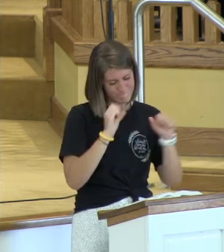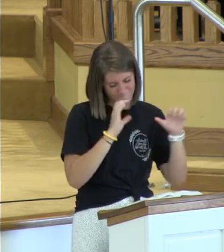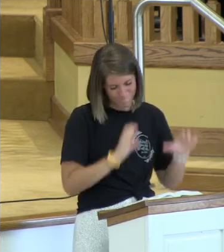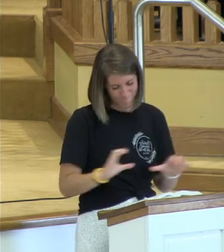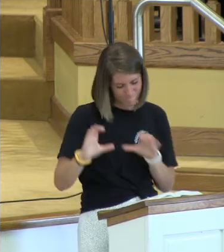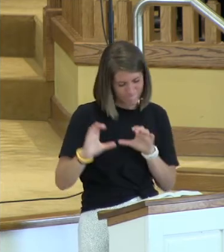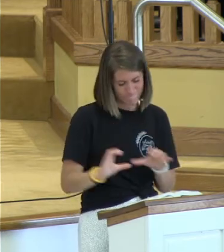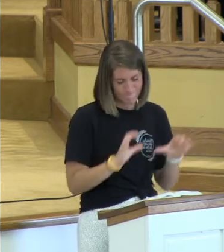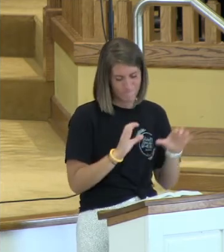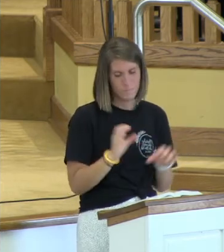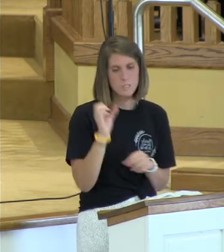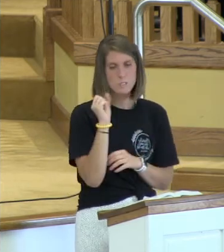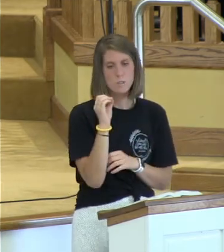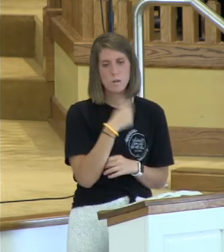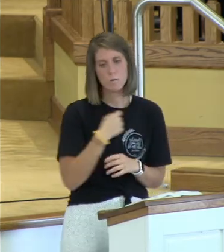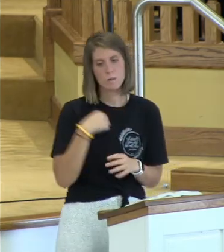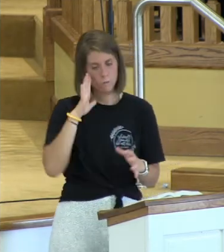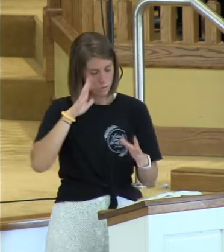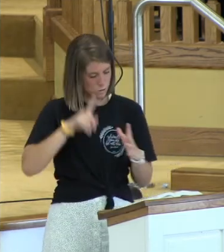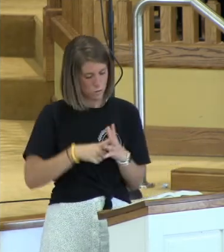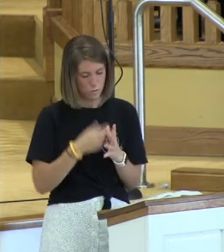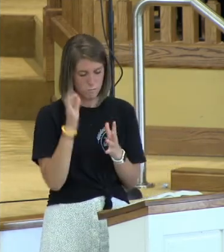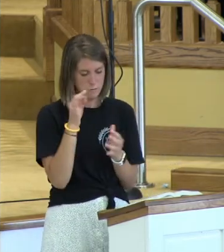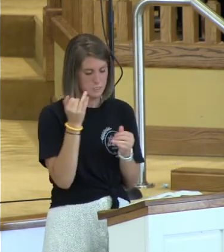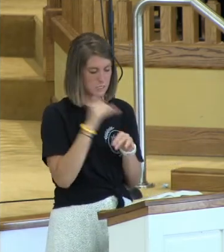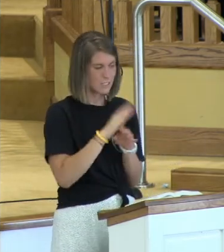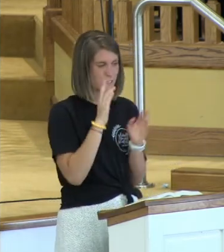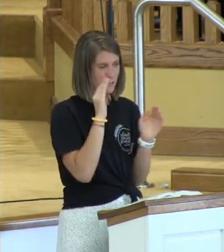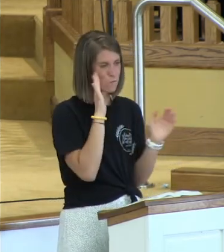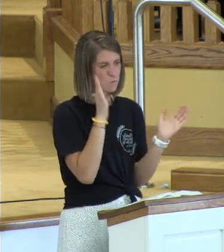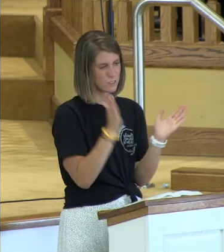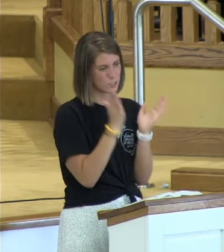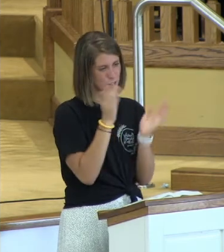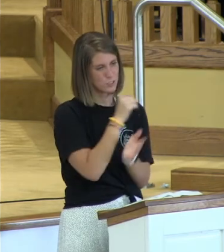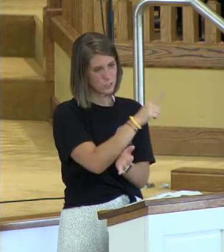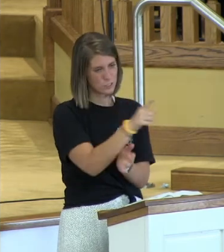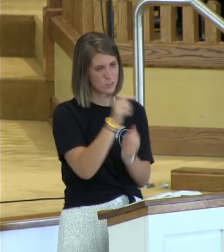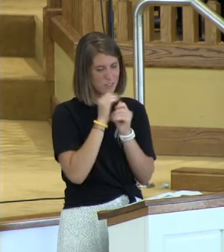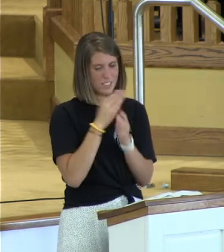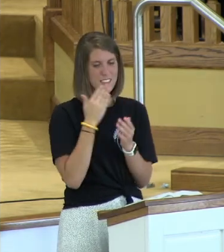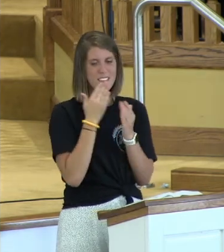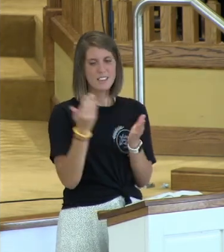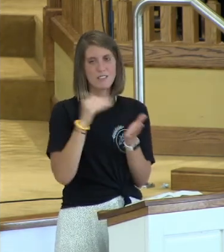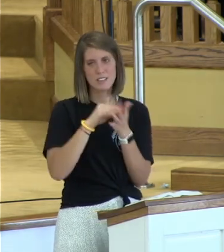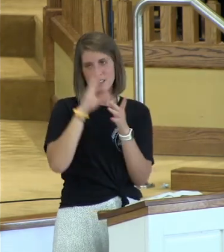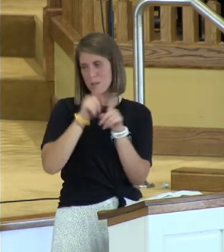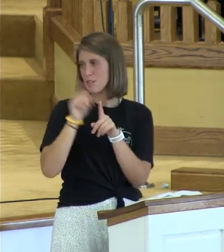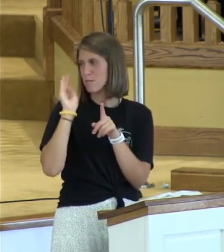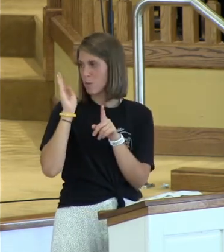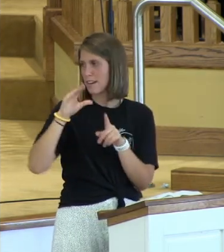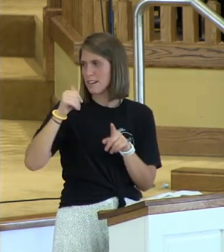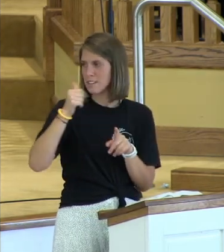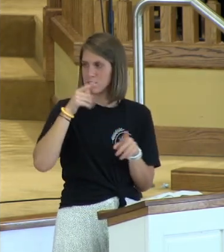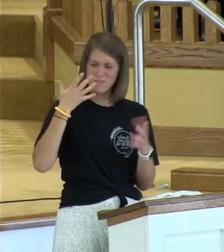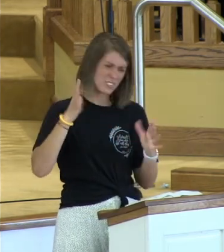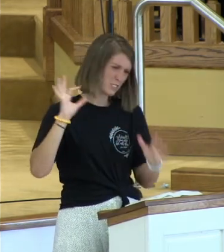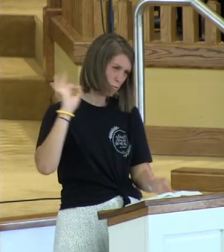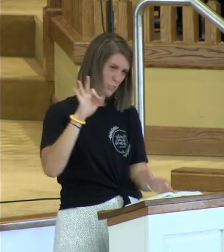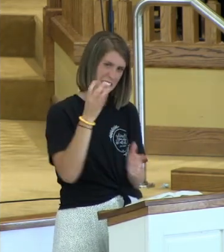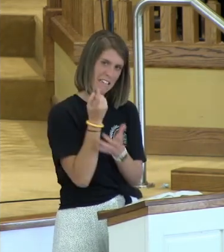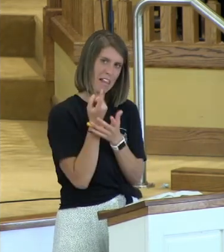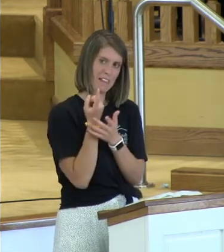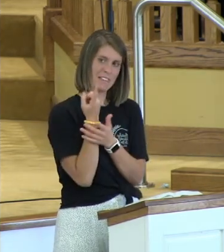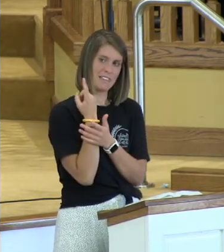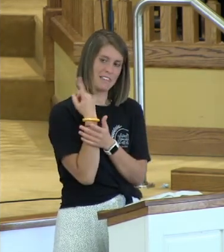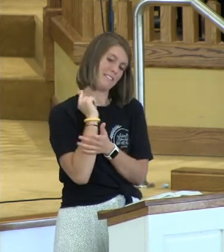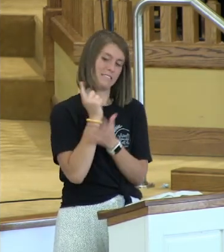acts. So we'll get into that message for tonight. I hope it'll be an encouragement and a blessing to you. And a big thank you again for Brother Bussey and others that have preached this summer on Wednesday